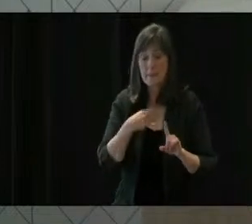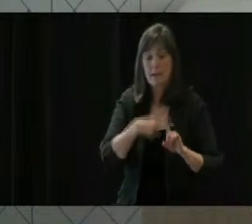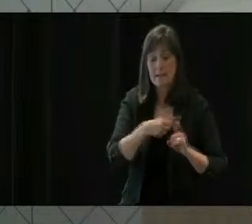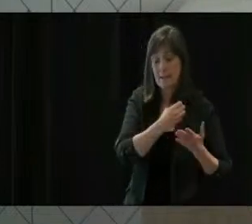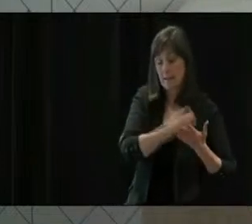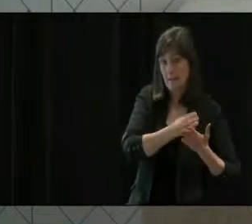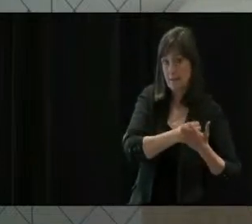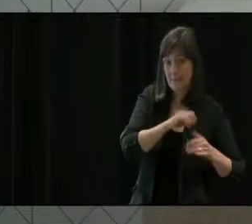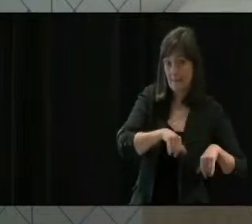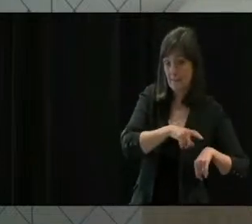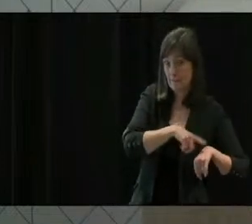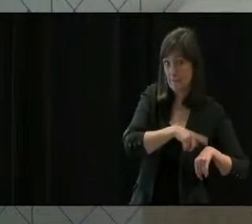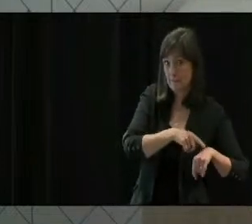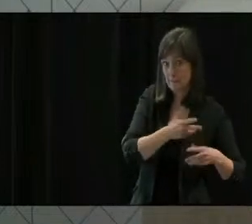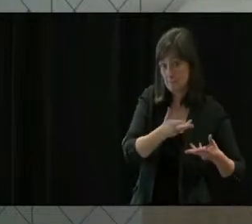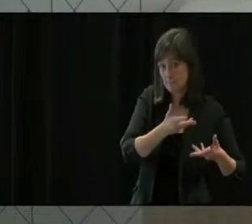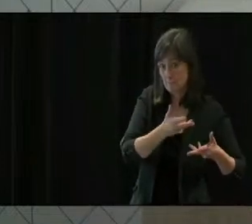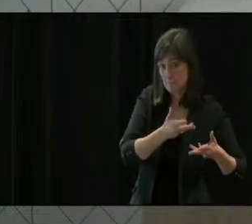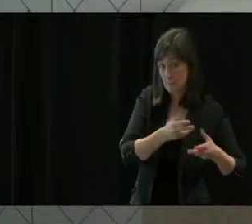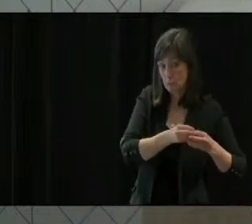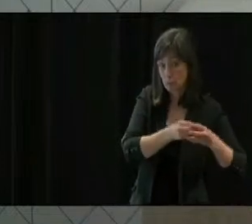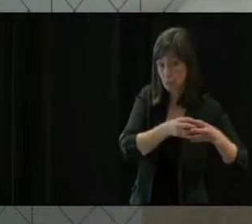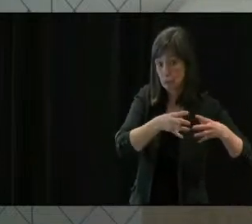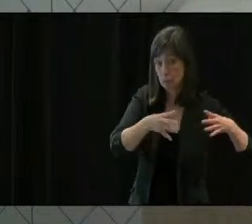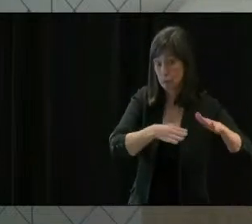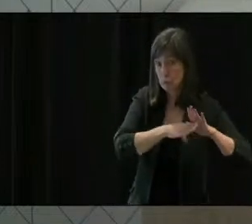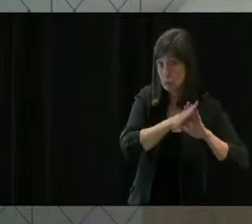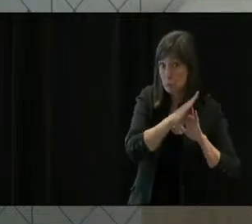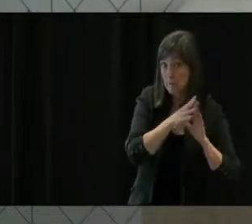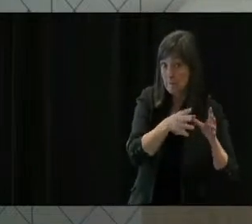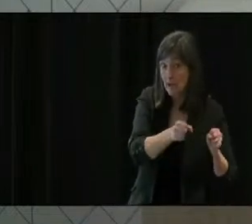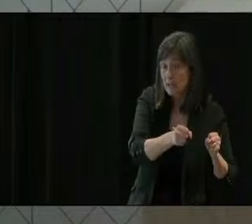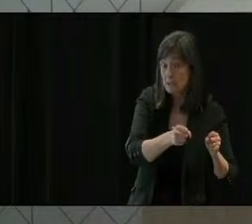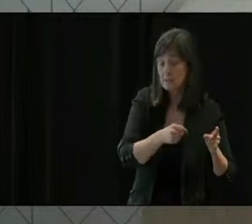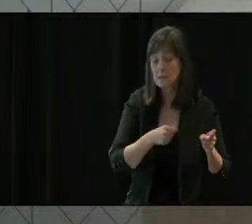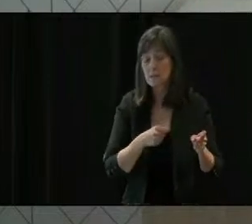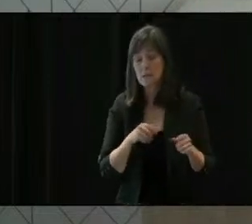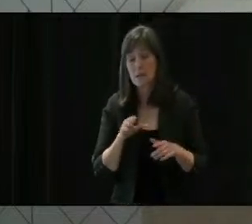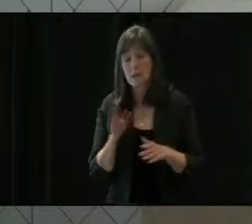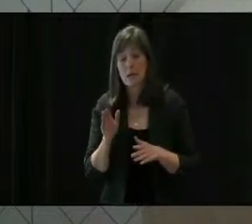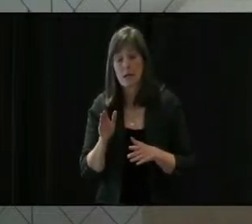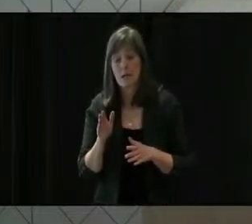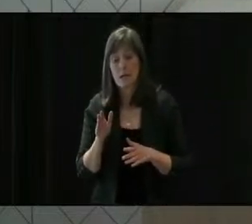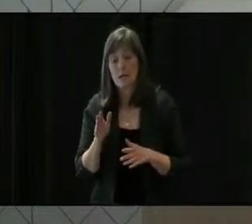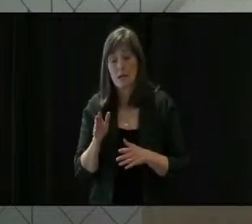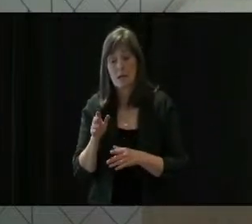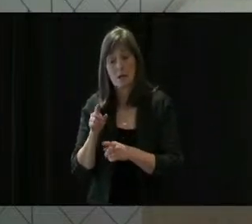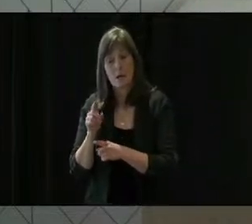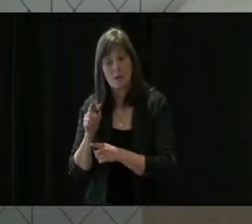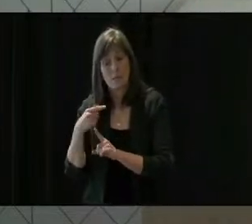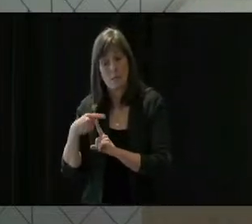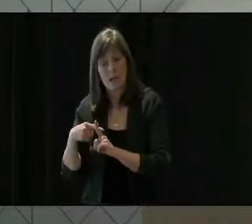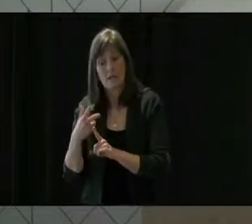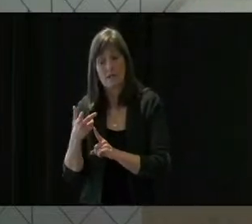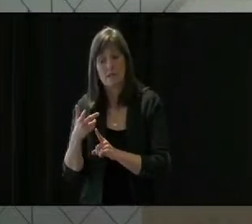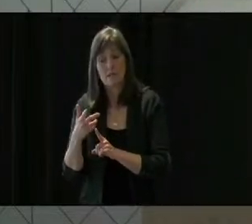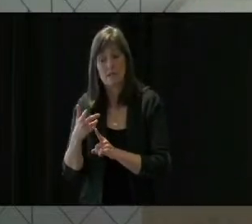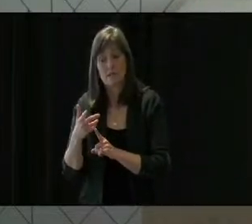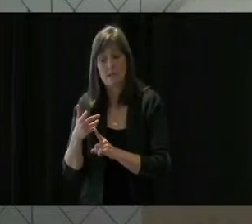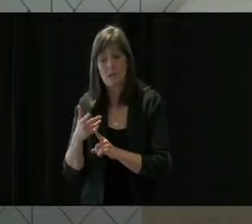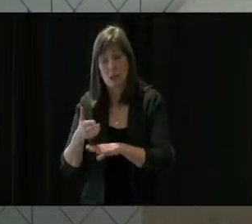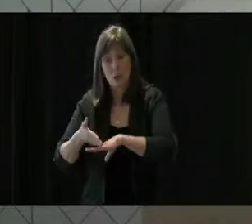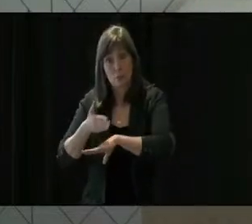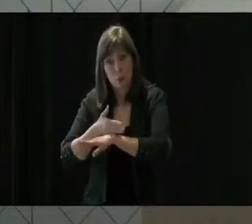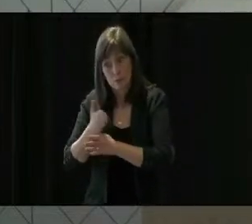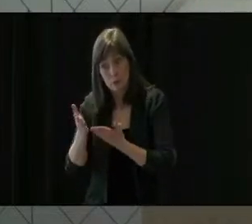and how fast it was growing. They would look at how much progress was being made to improve